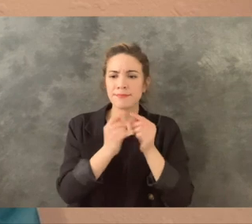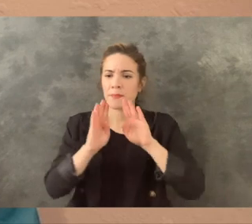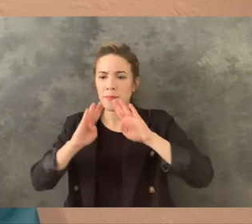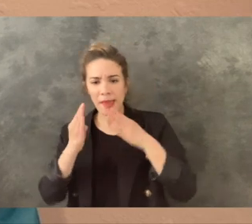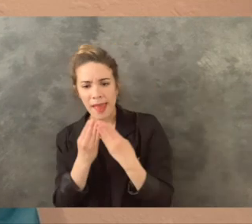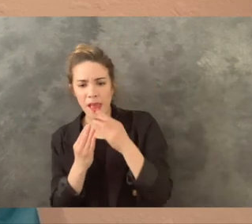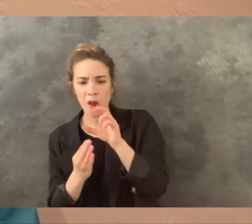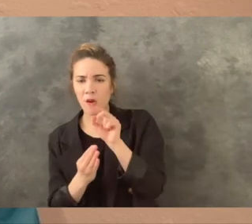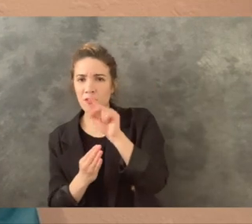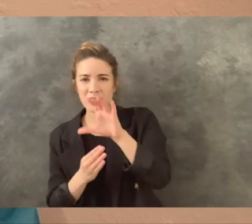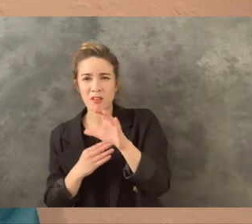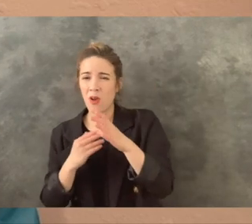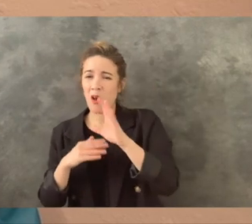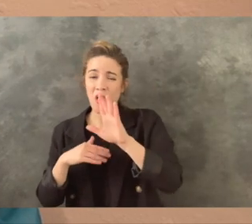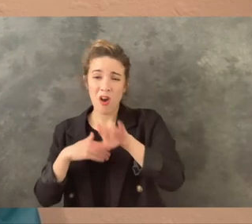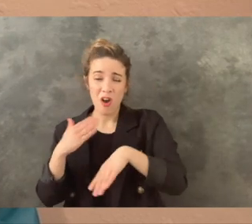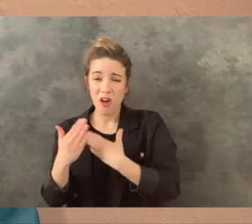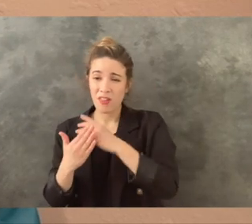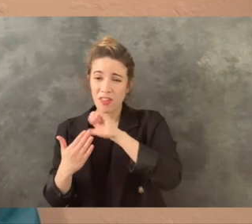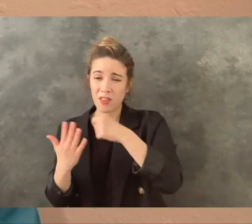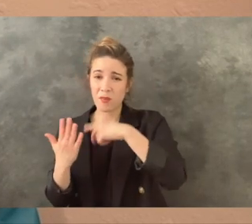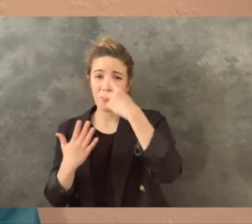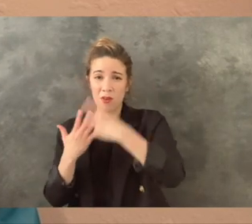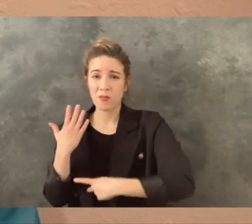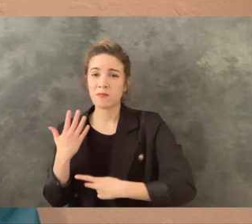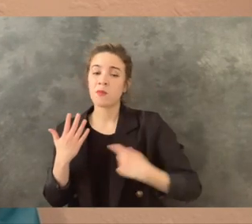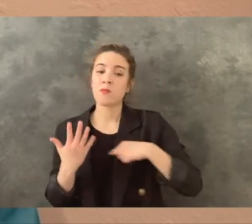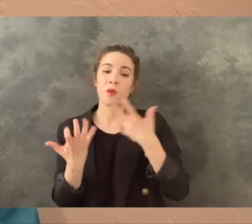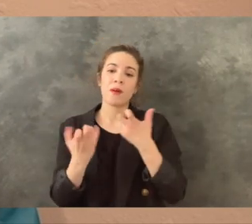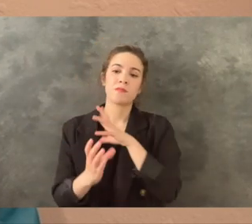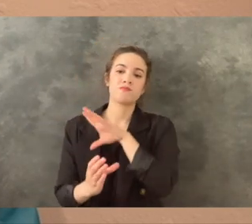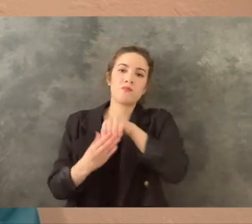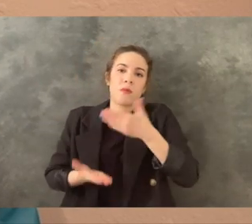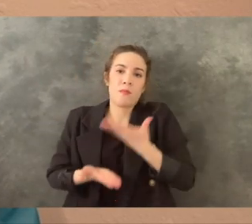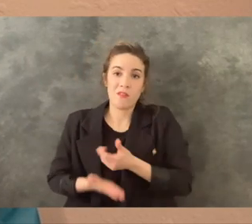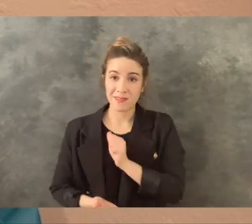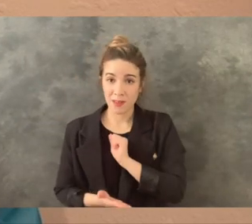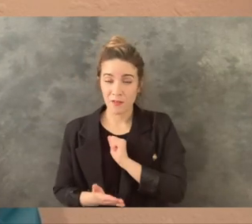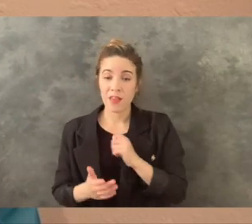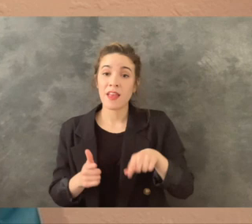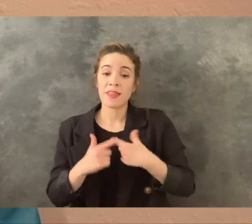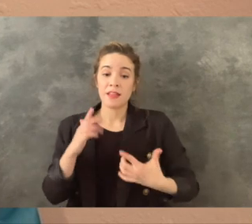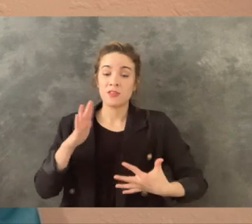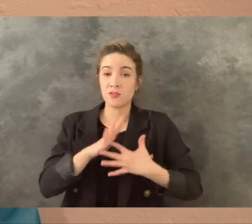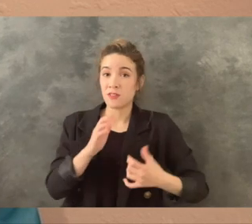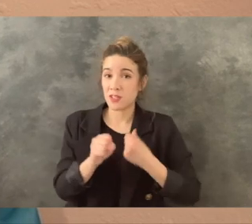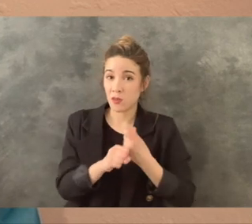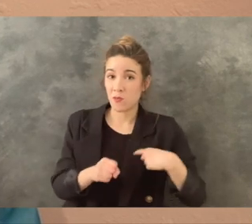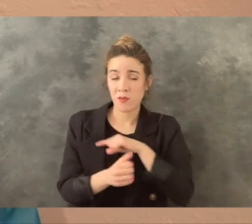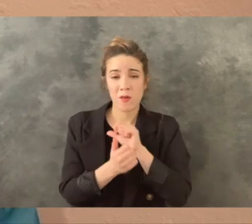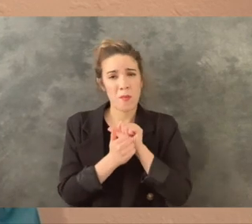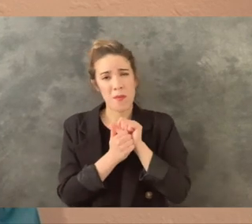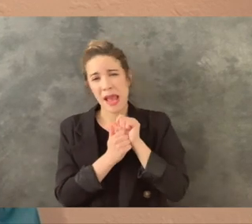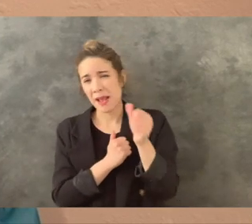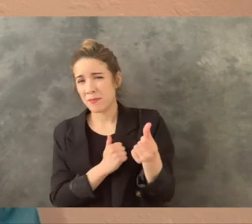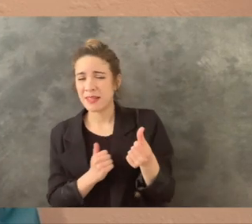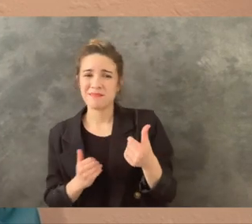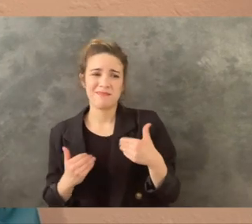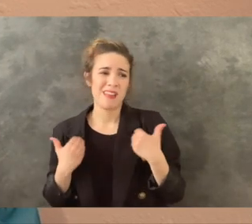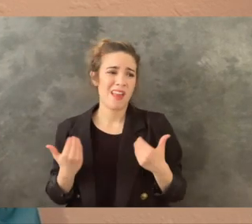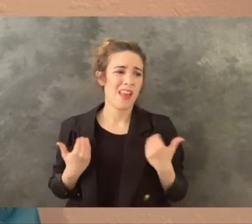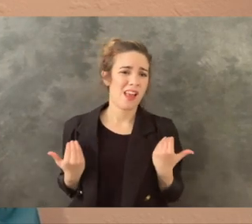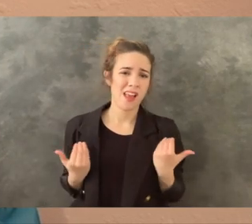any of the other great programs at Gulf High, this was where we wanted to show what we could bring to the table. By junior year, we were past being